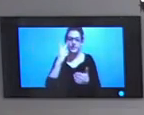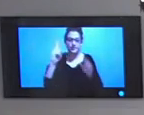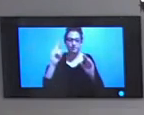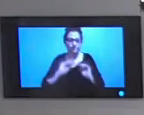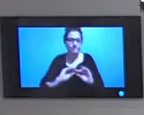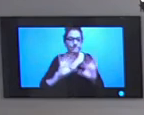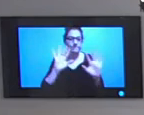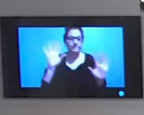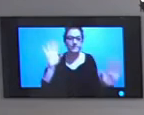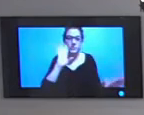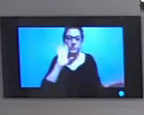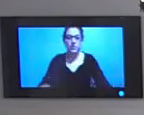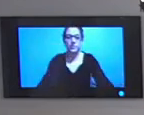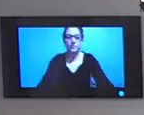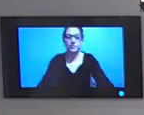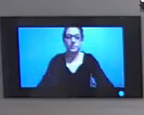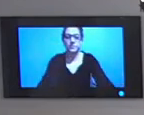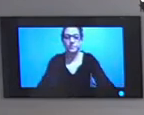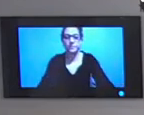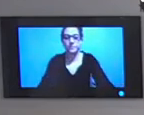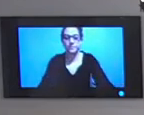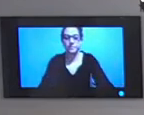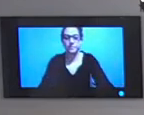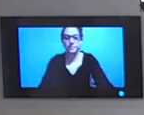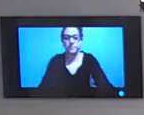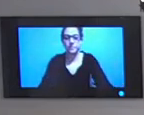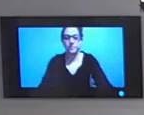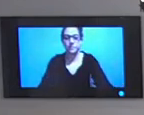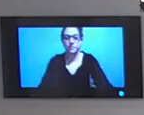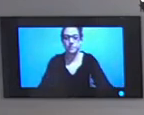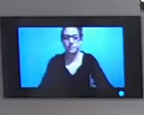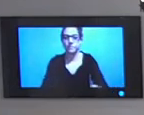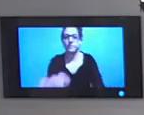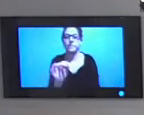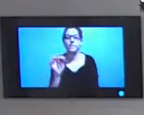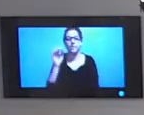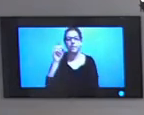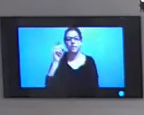nigh. The waters rush and